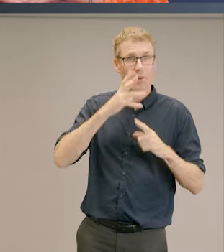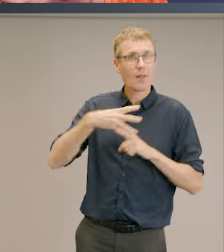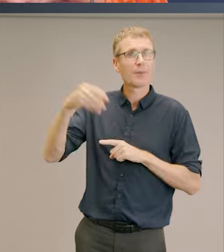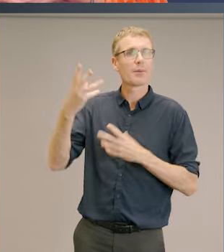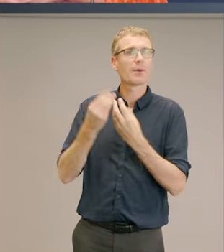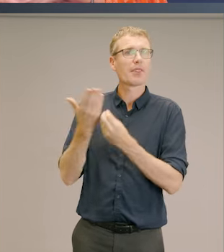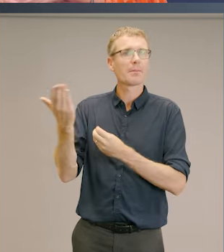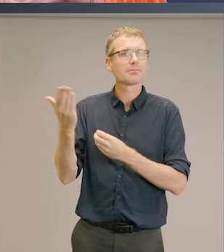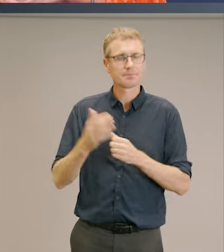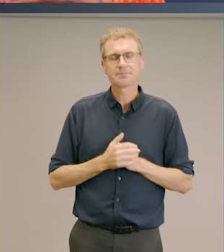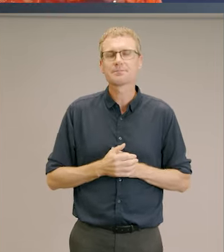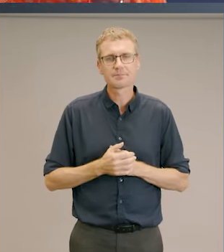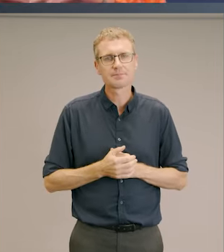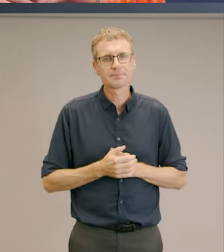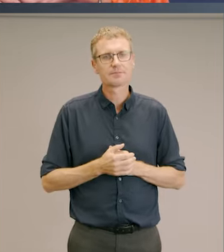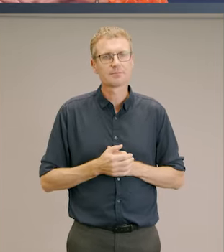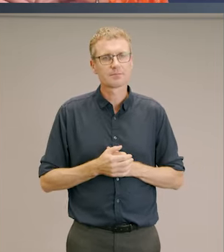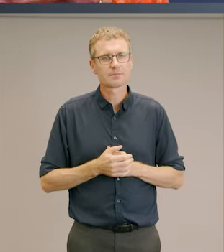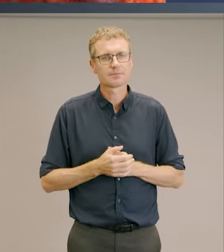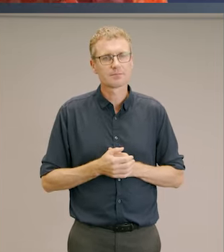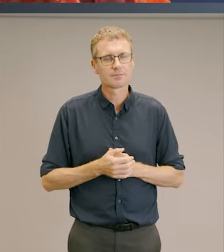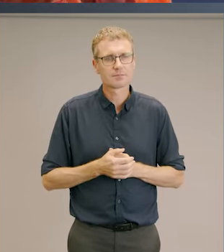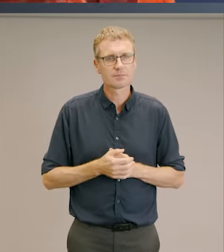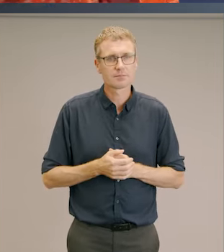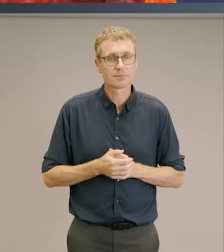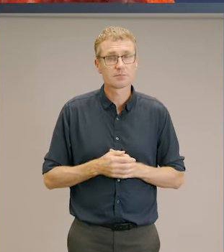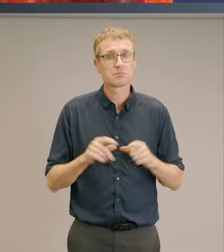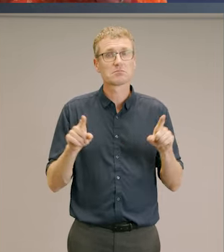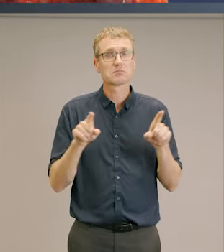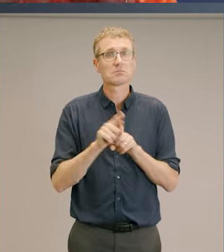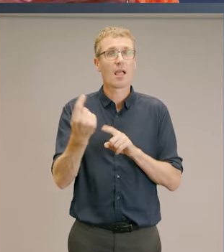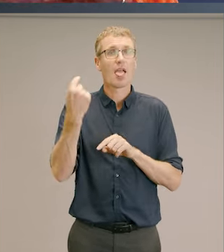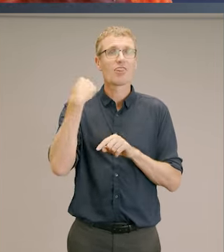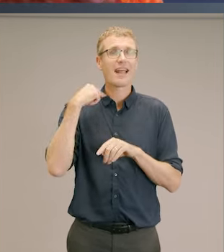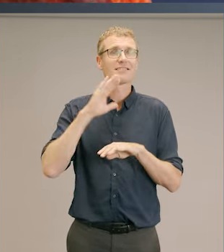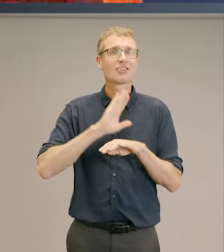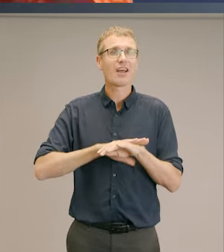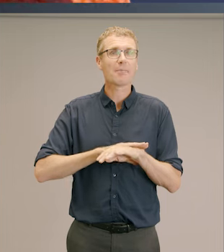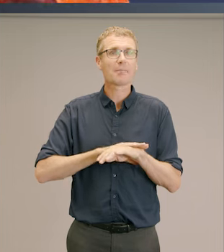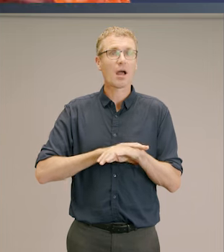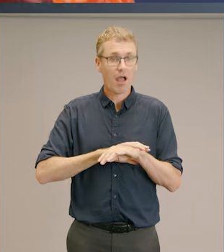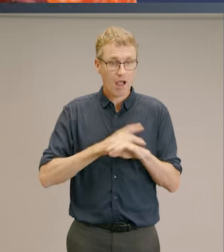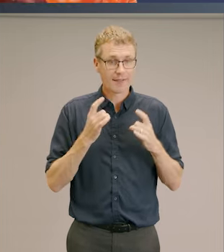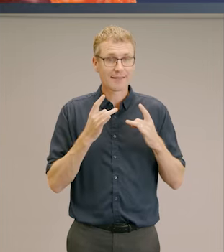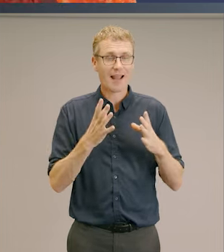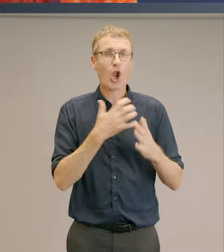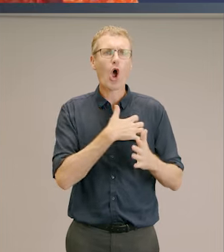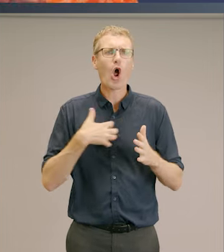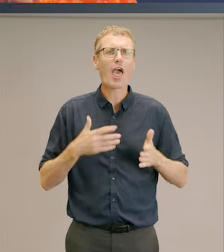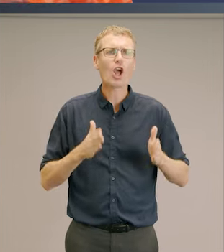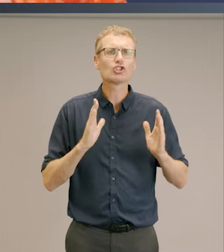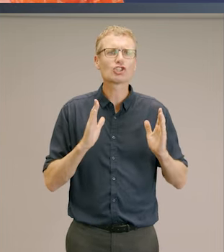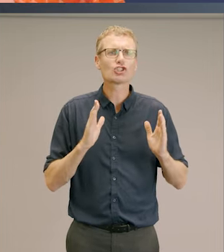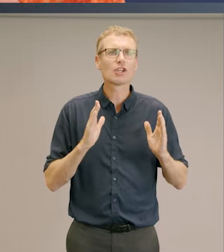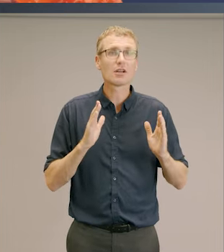death. And finally, at the start of the early church, the holy day was changed. The